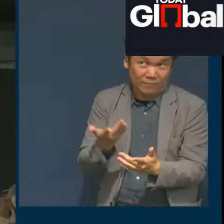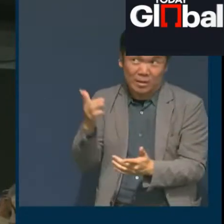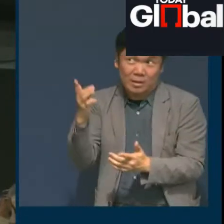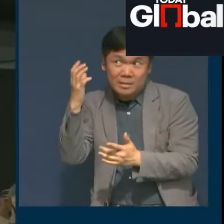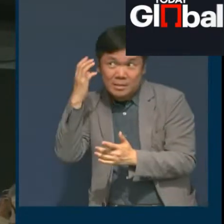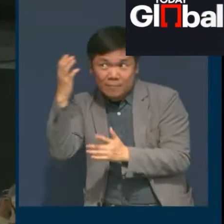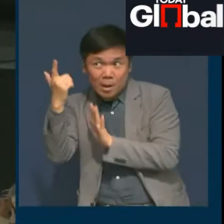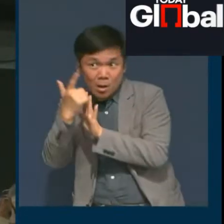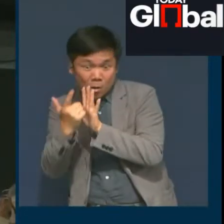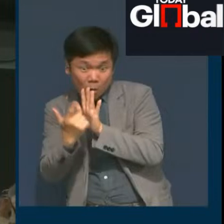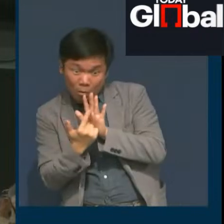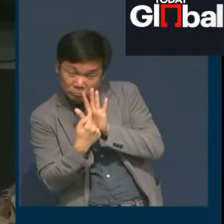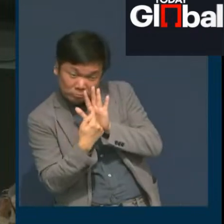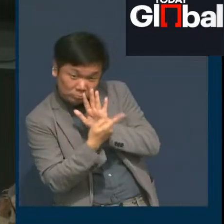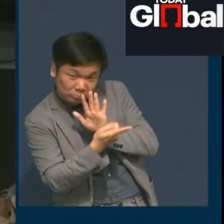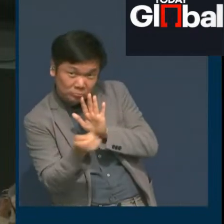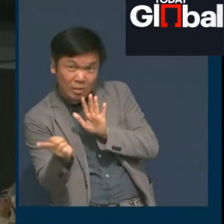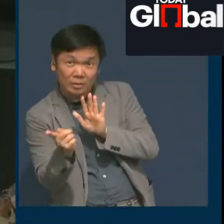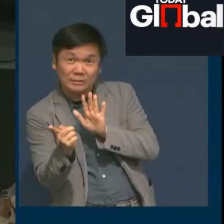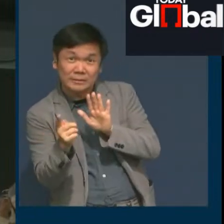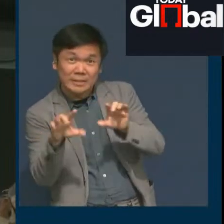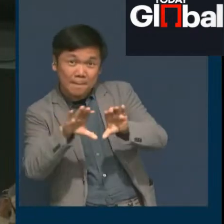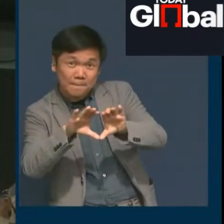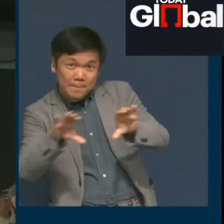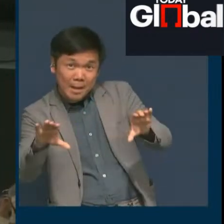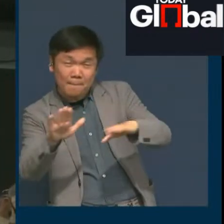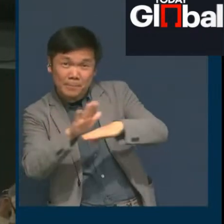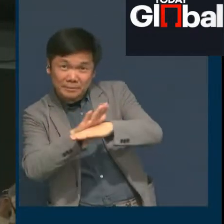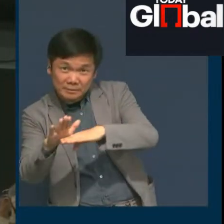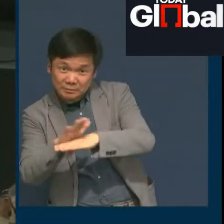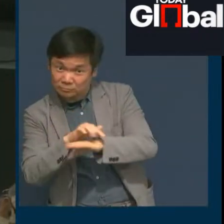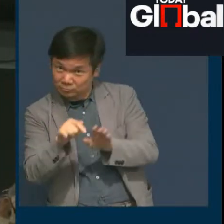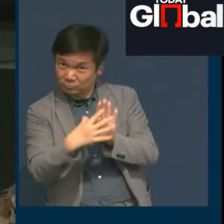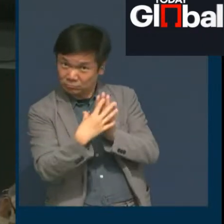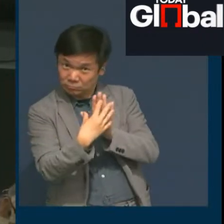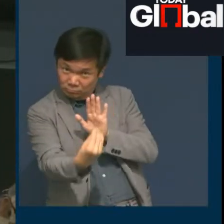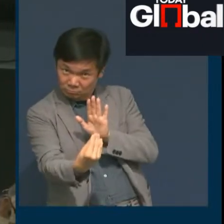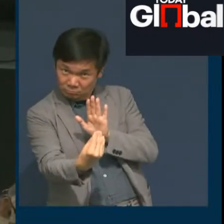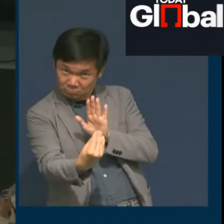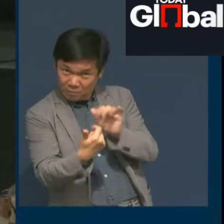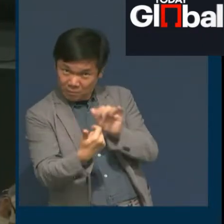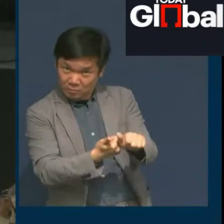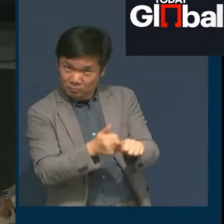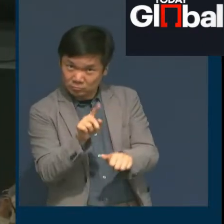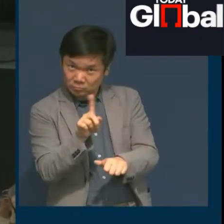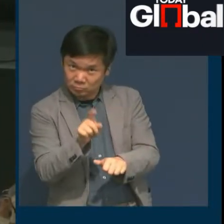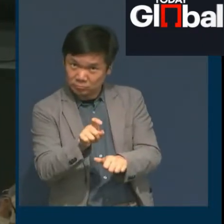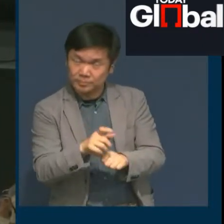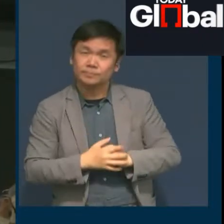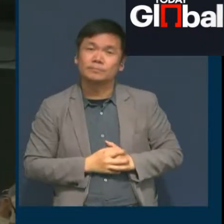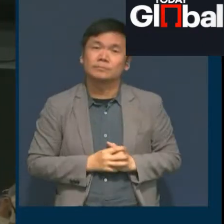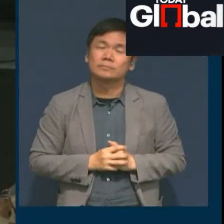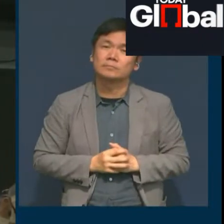enshrined, the rights that are enshrined in the convention. How do you